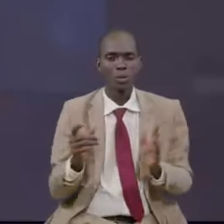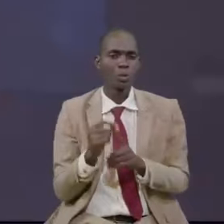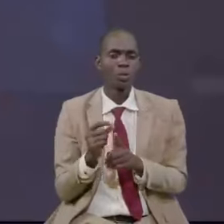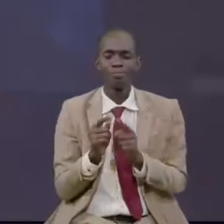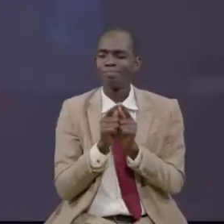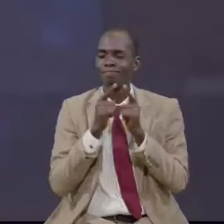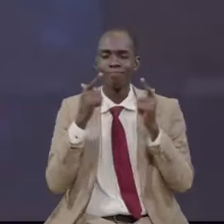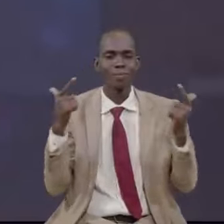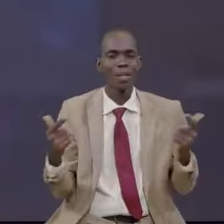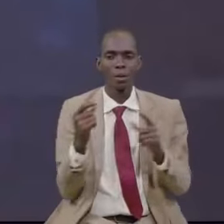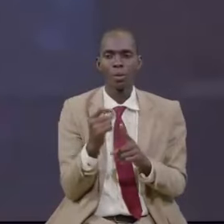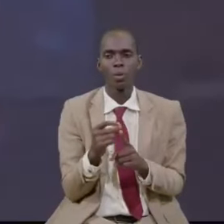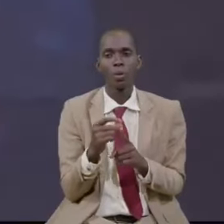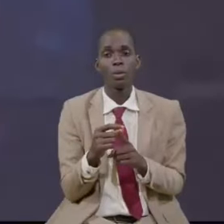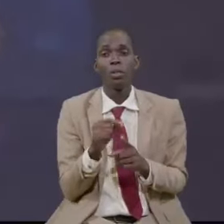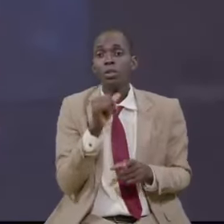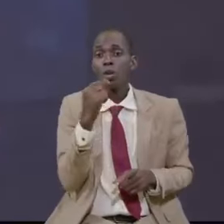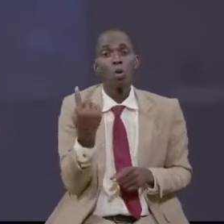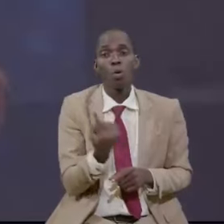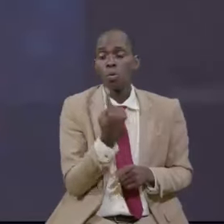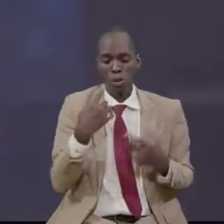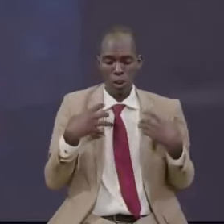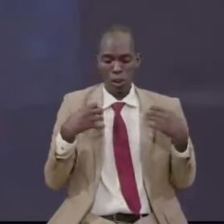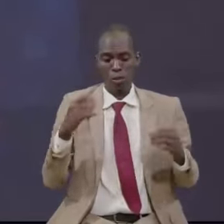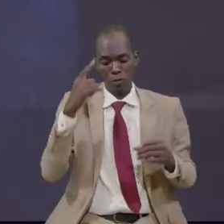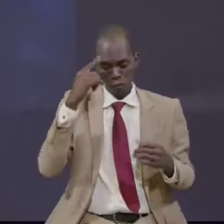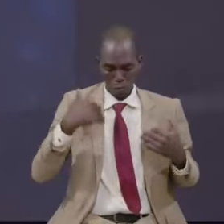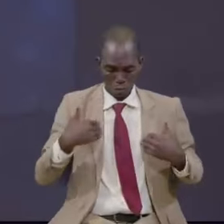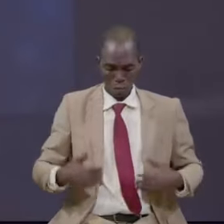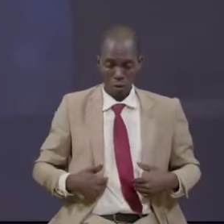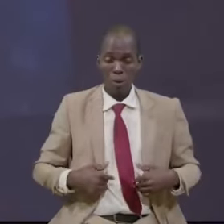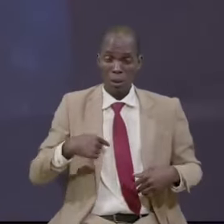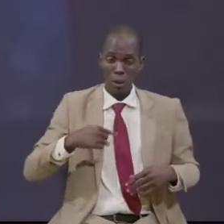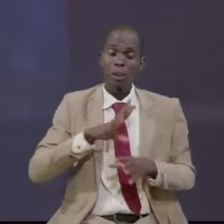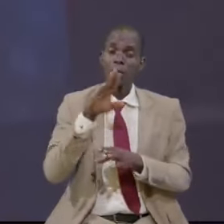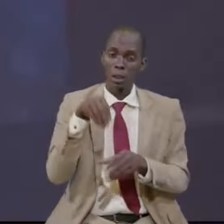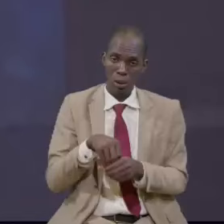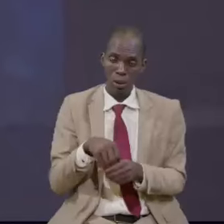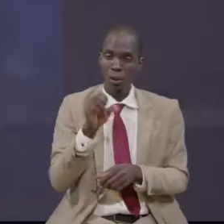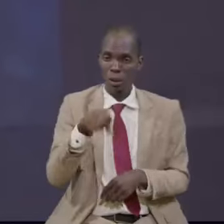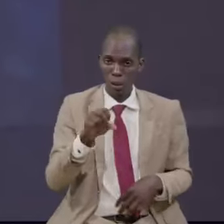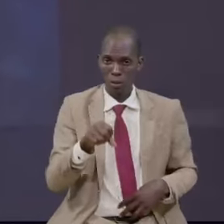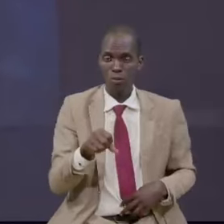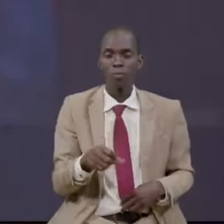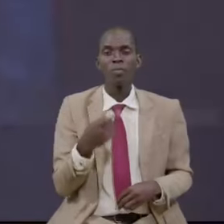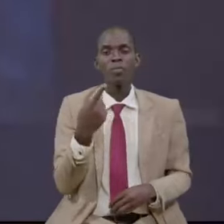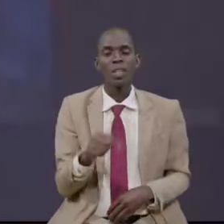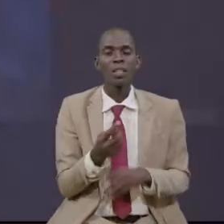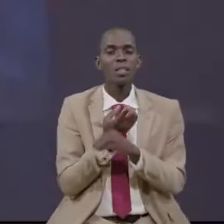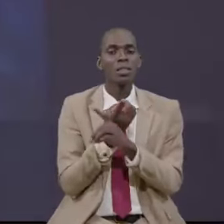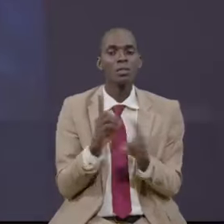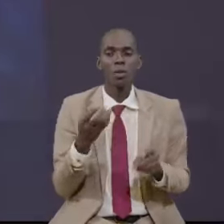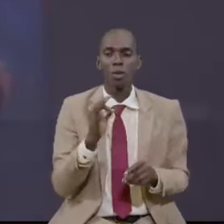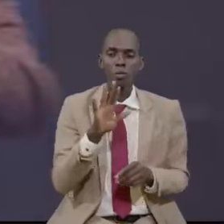only healing of the body, yes, healing of the body, the deliverance of your soul from